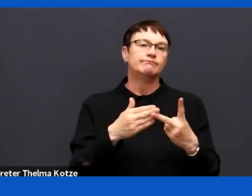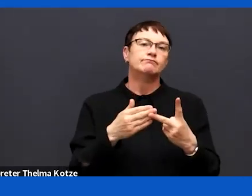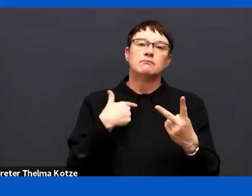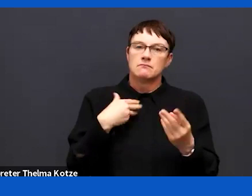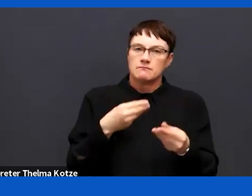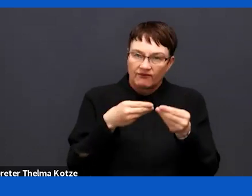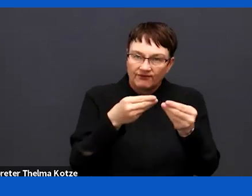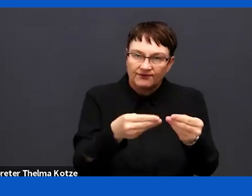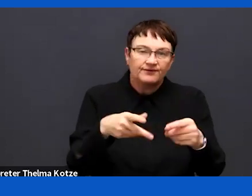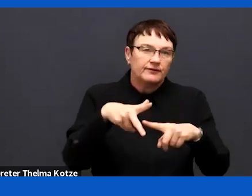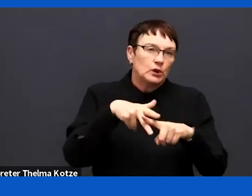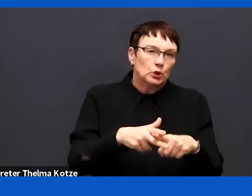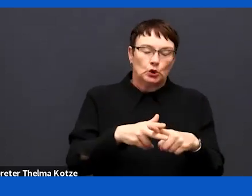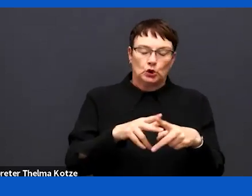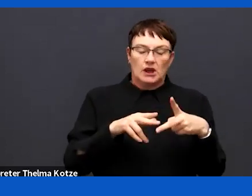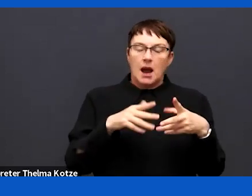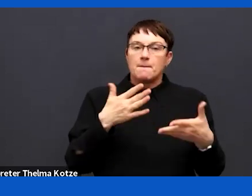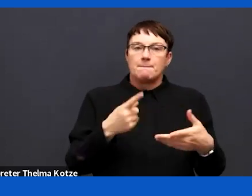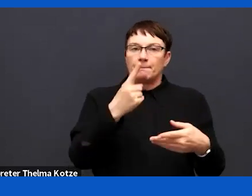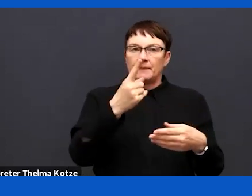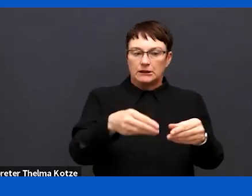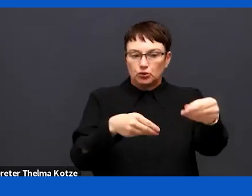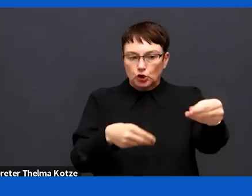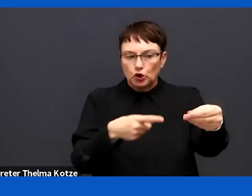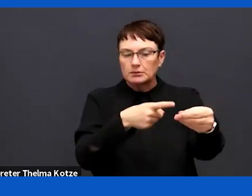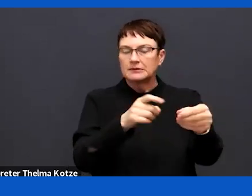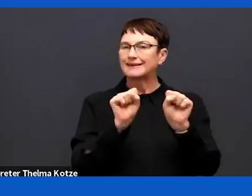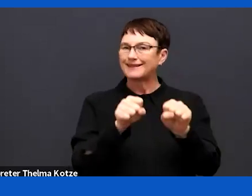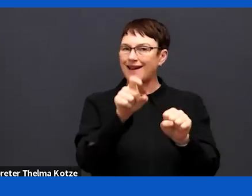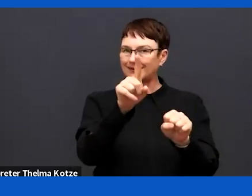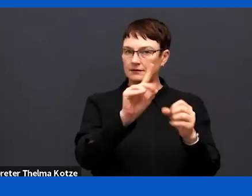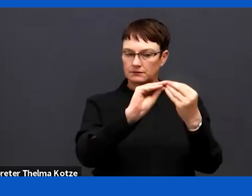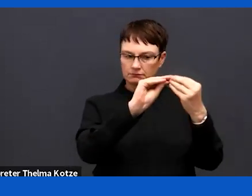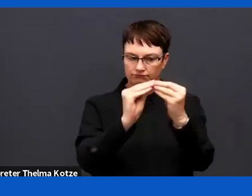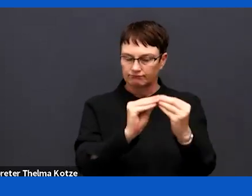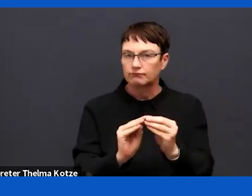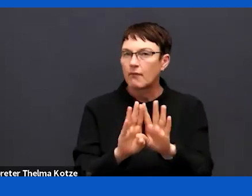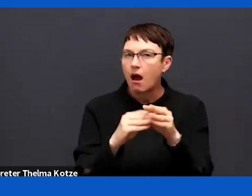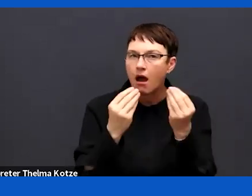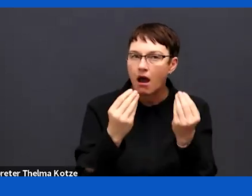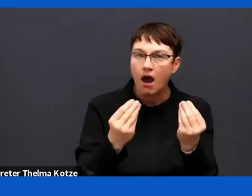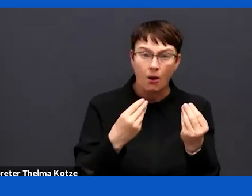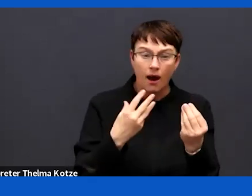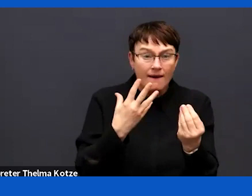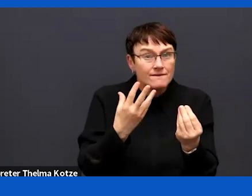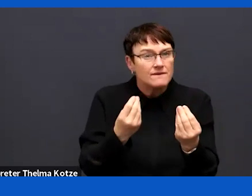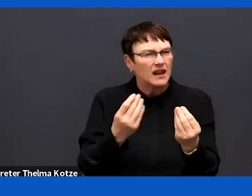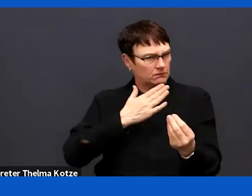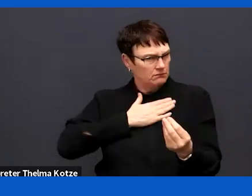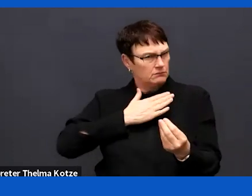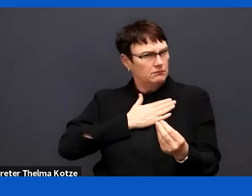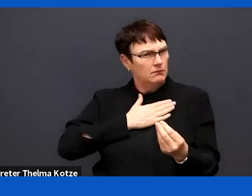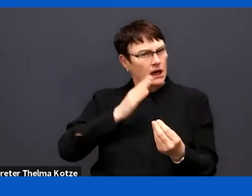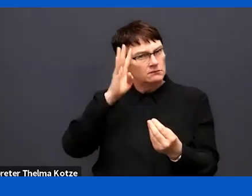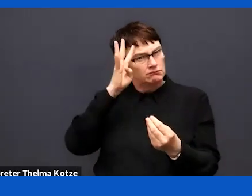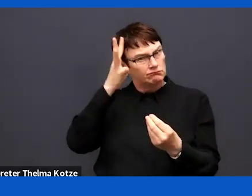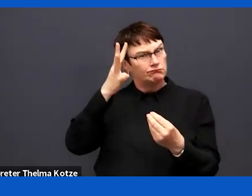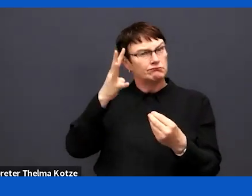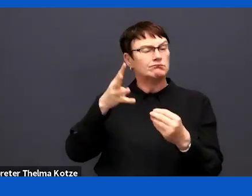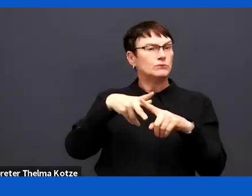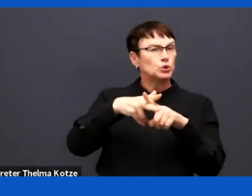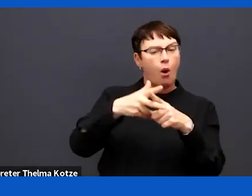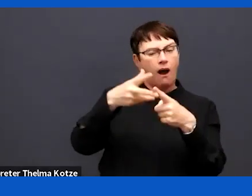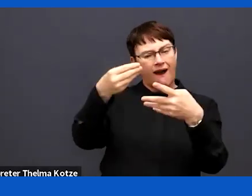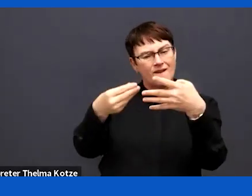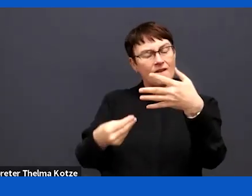tools or sort of, large scale automated solutions. And we do have AI built in to our solutions, but we have it built in